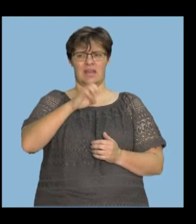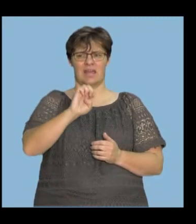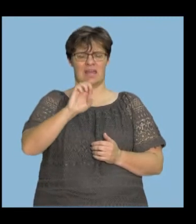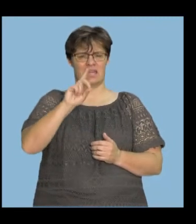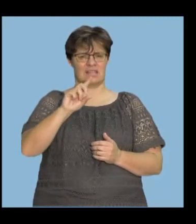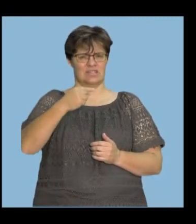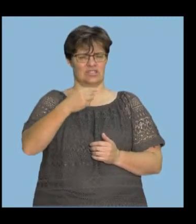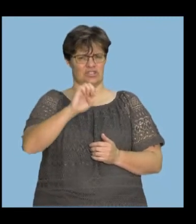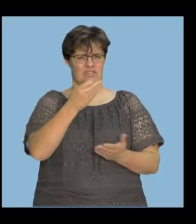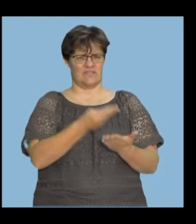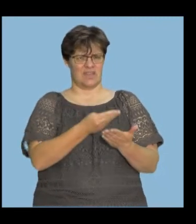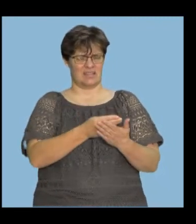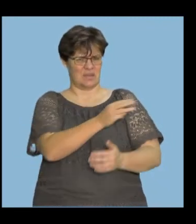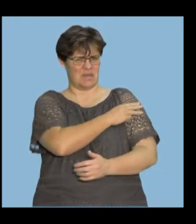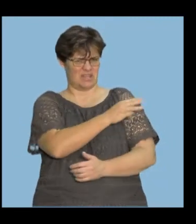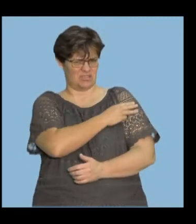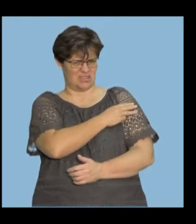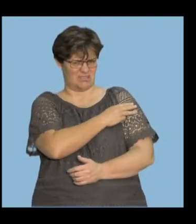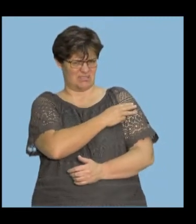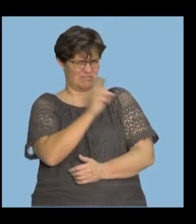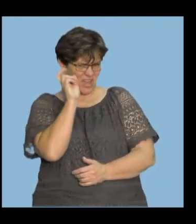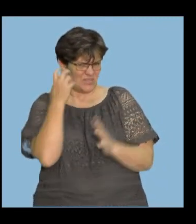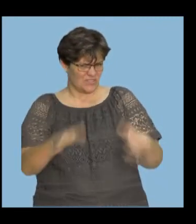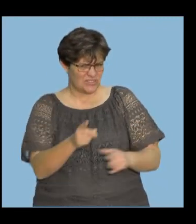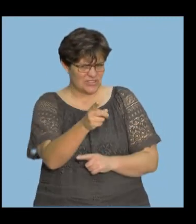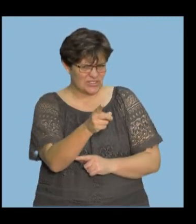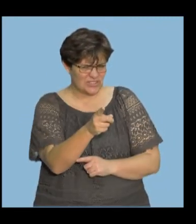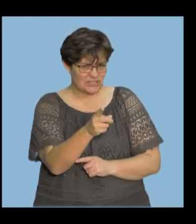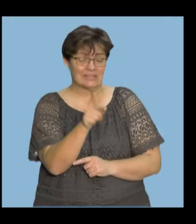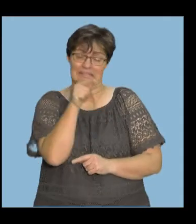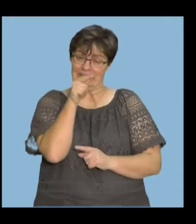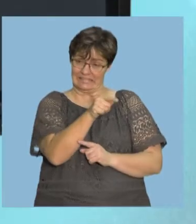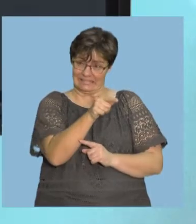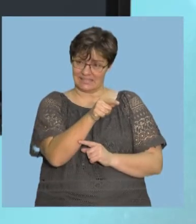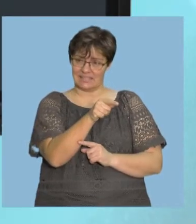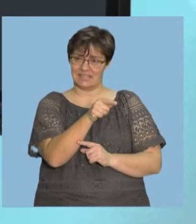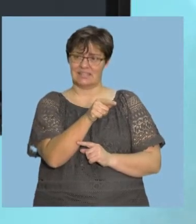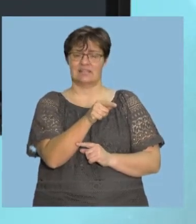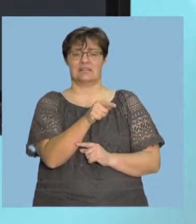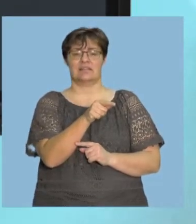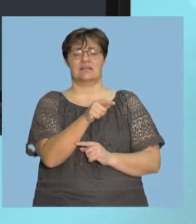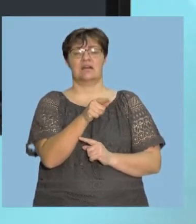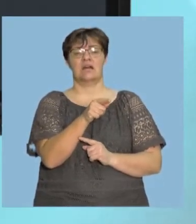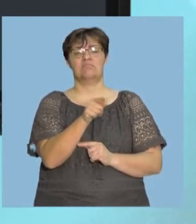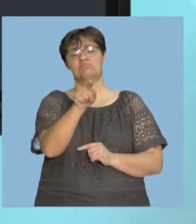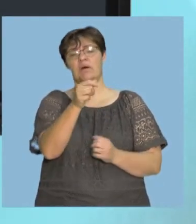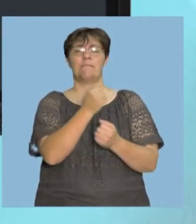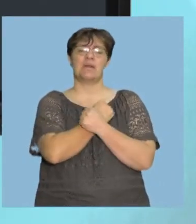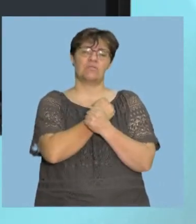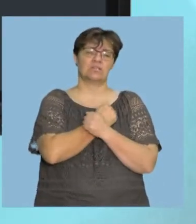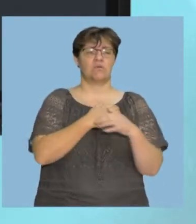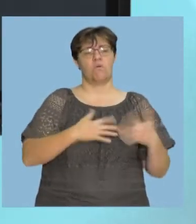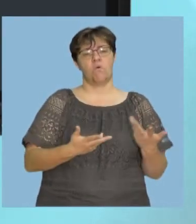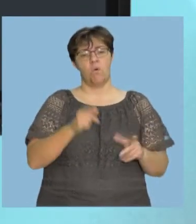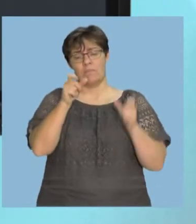mean? Have you heard of the word hedge fund? A hedge fund manager, your parents or